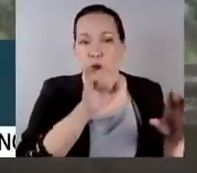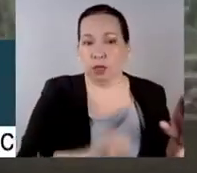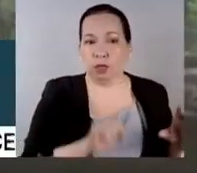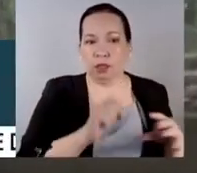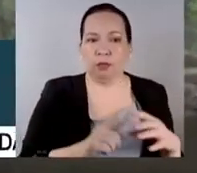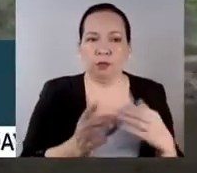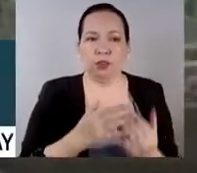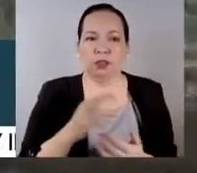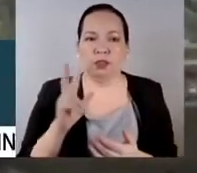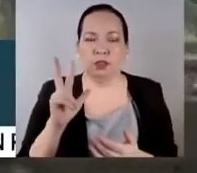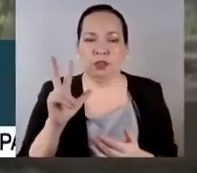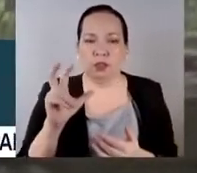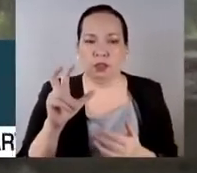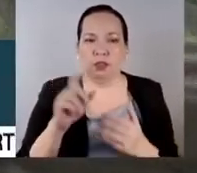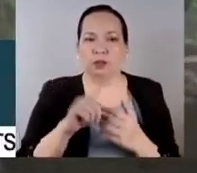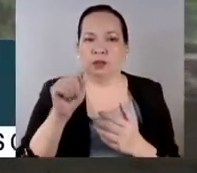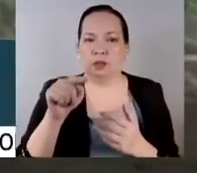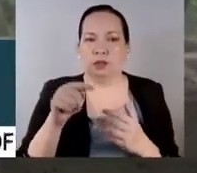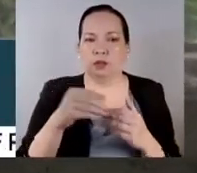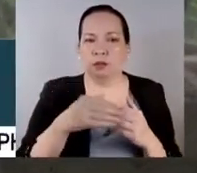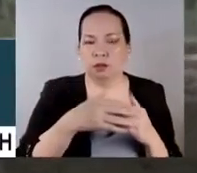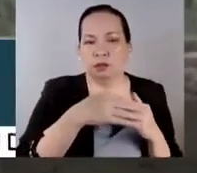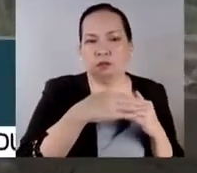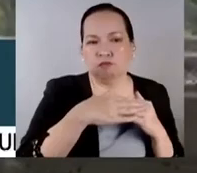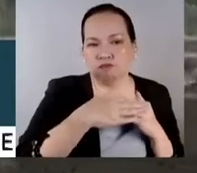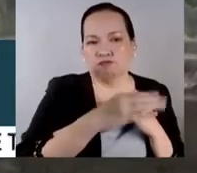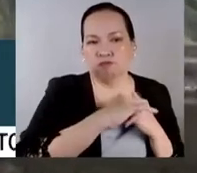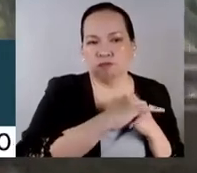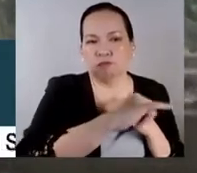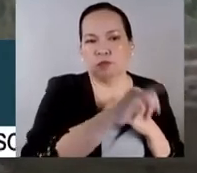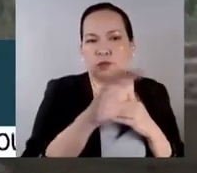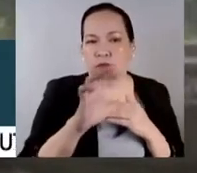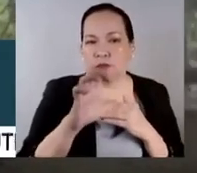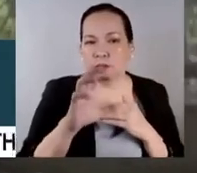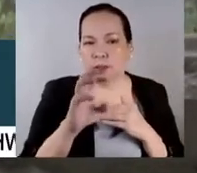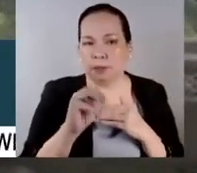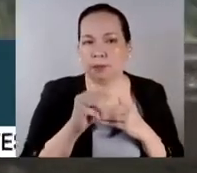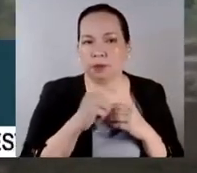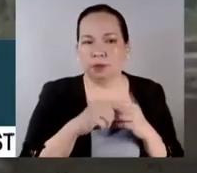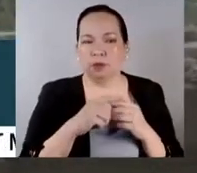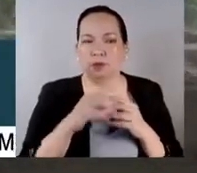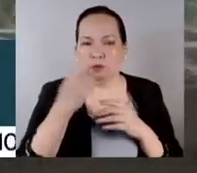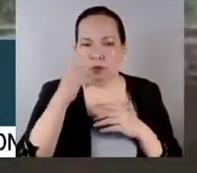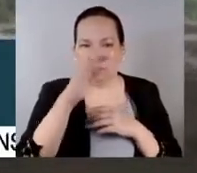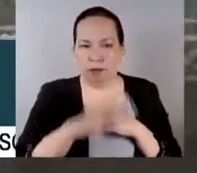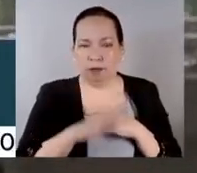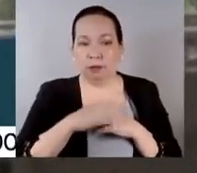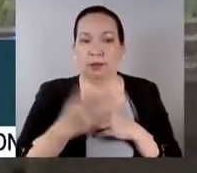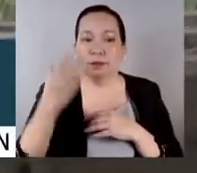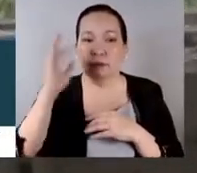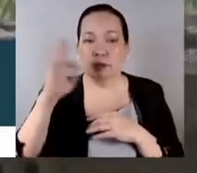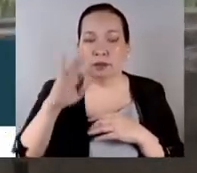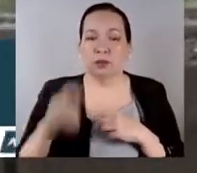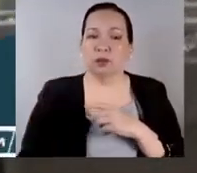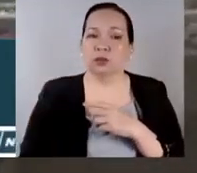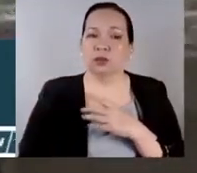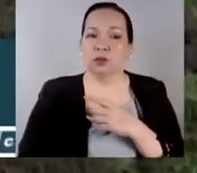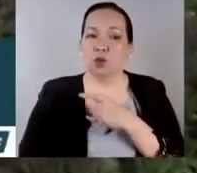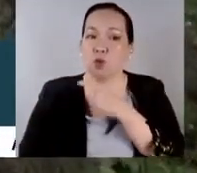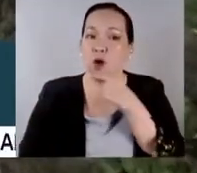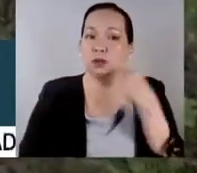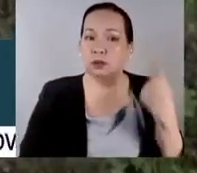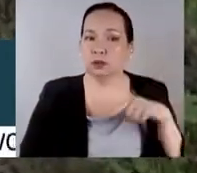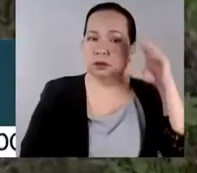1,500 meters into two directions on the southern front. On Friday, Russian President Vladimir Putin